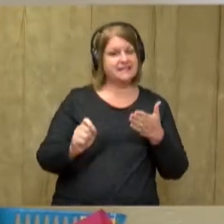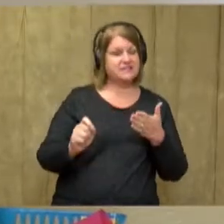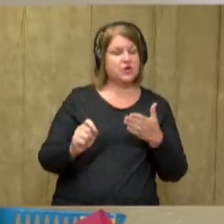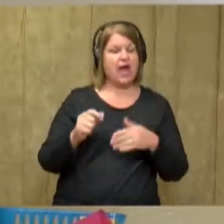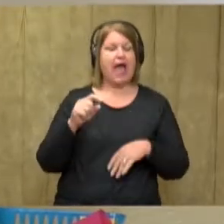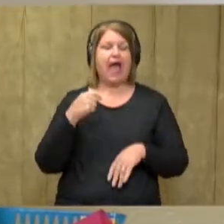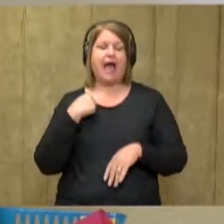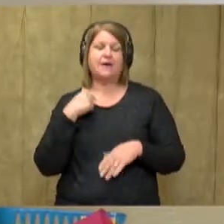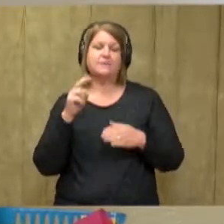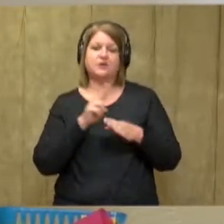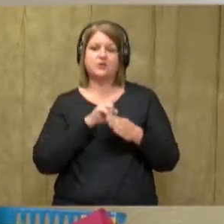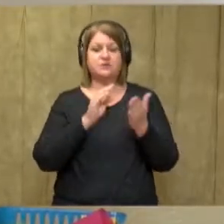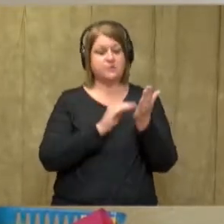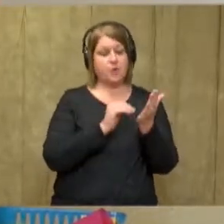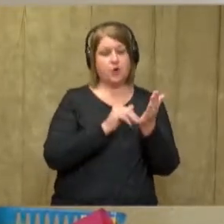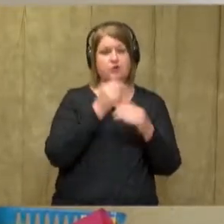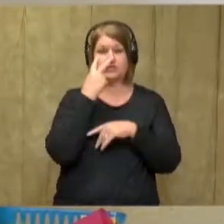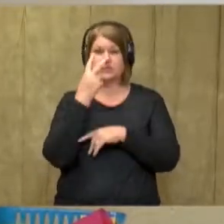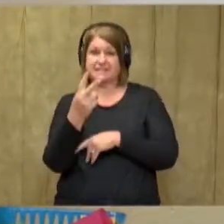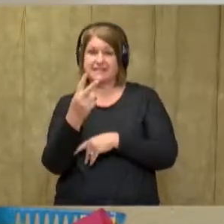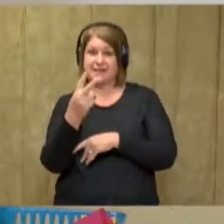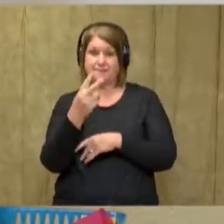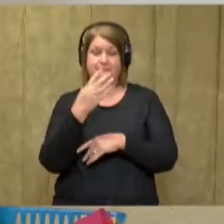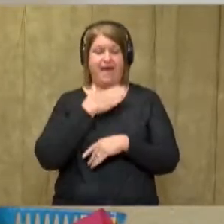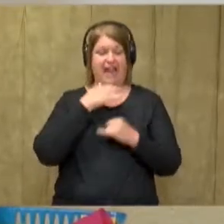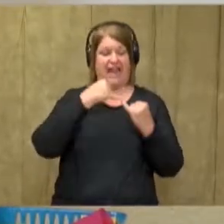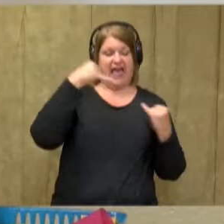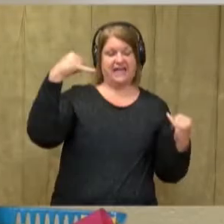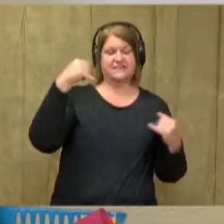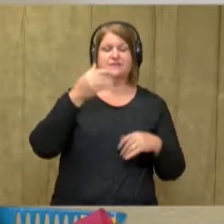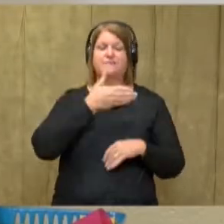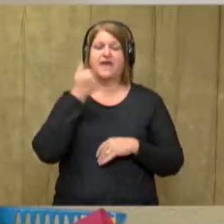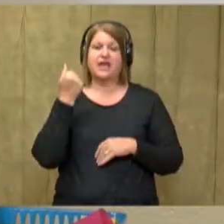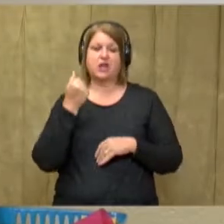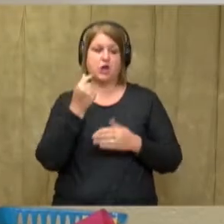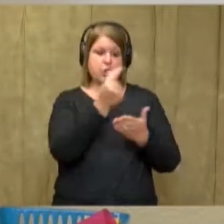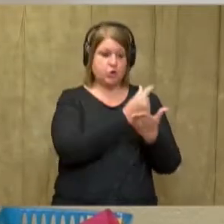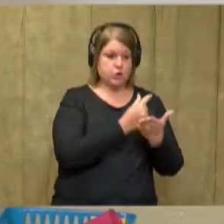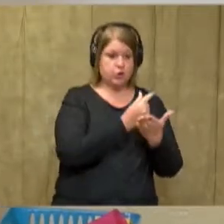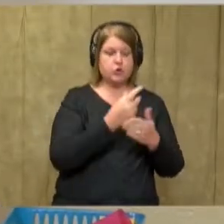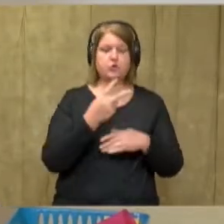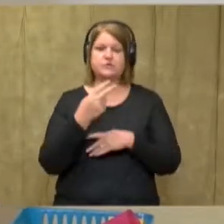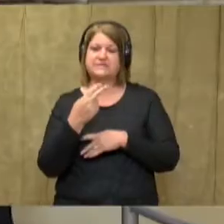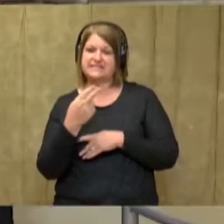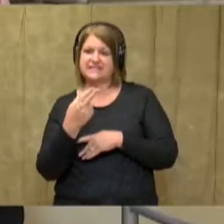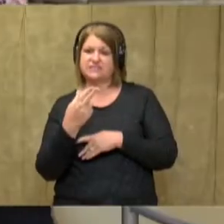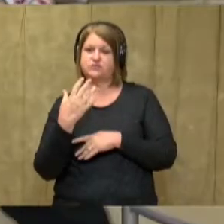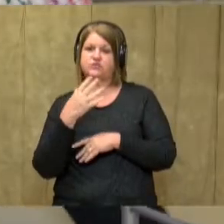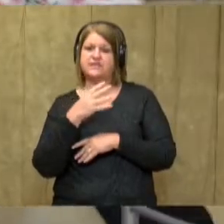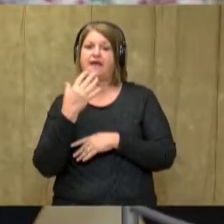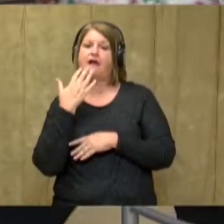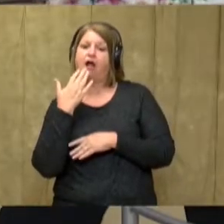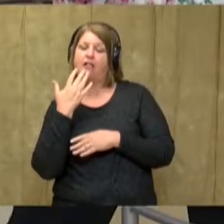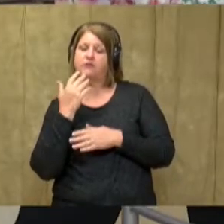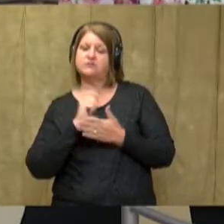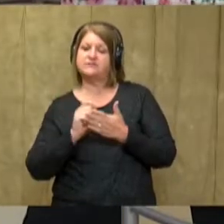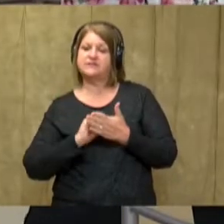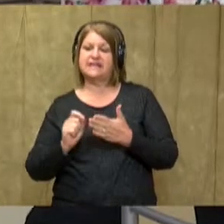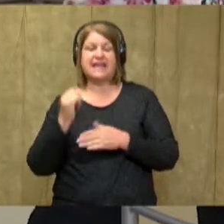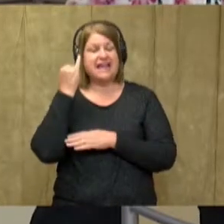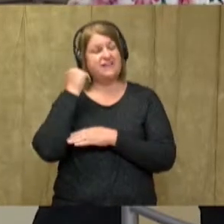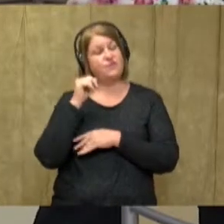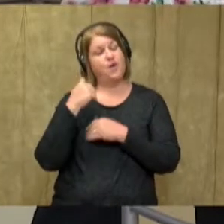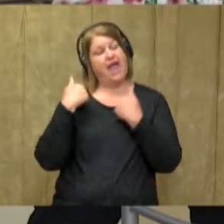a marker so you can see my lines better. Glue and scissors, some crayons, and if you have any